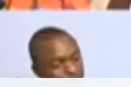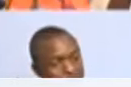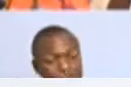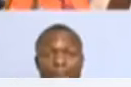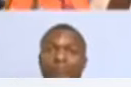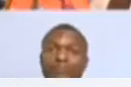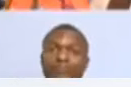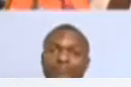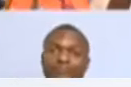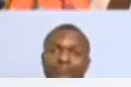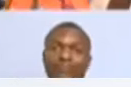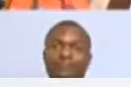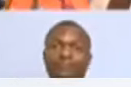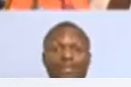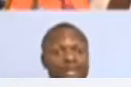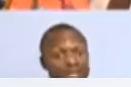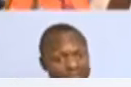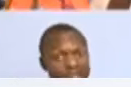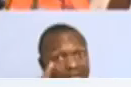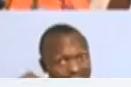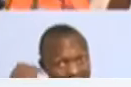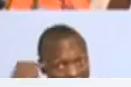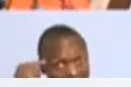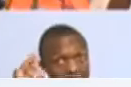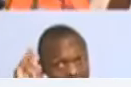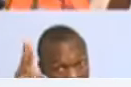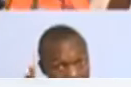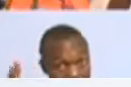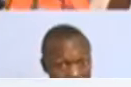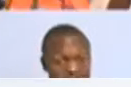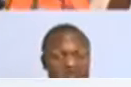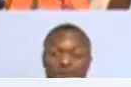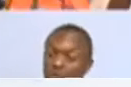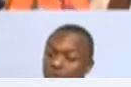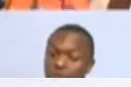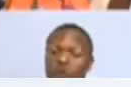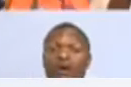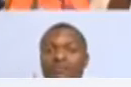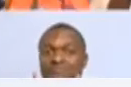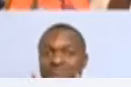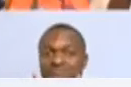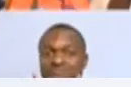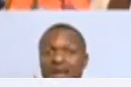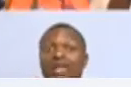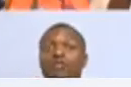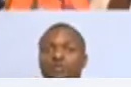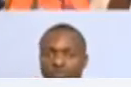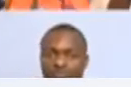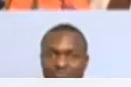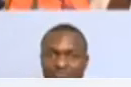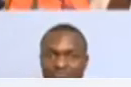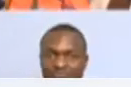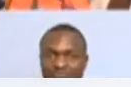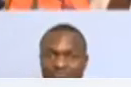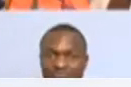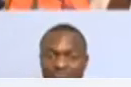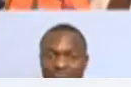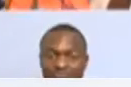crimes. This government will take all criminality as crimes, whether it's